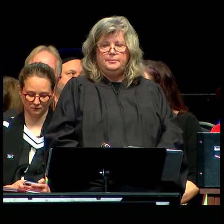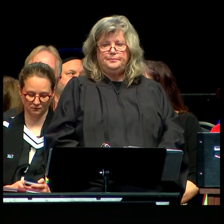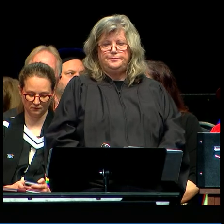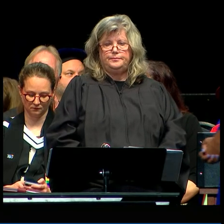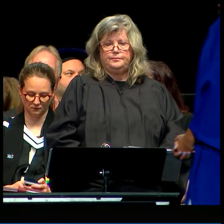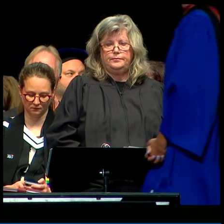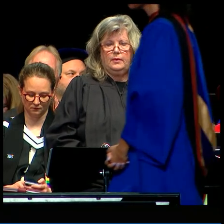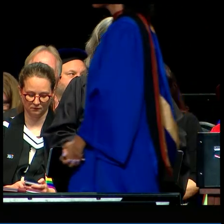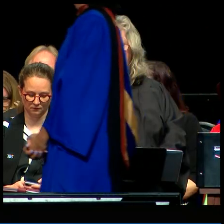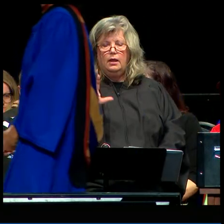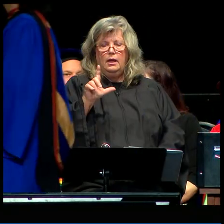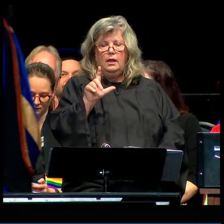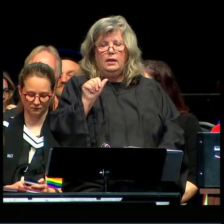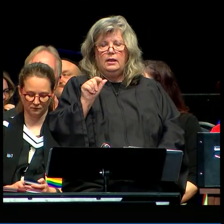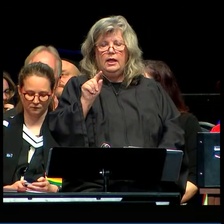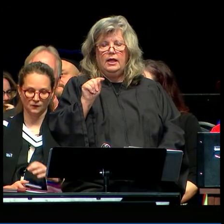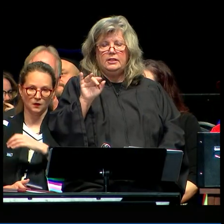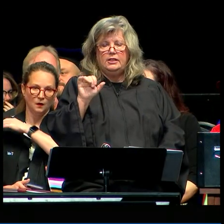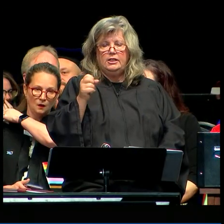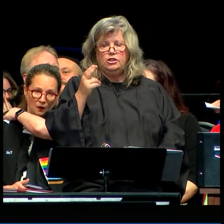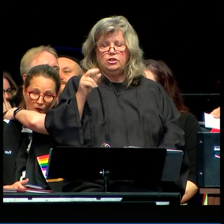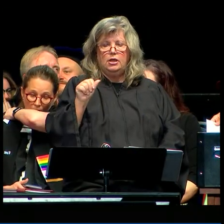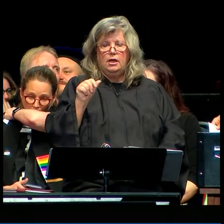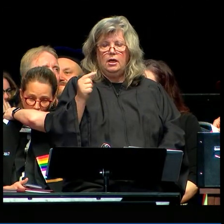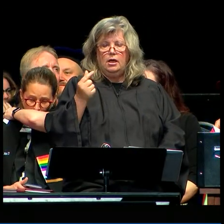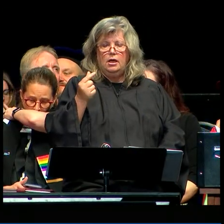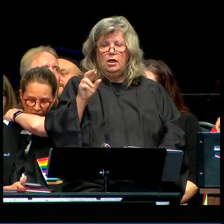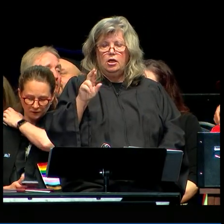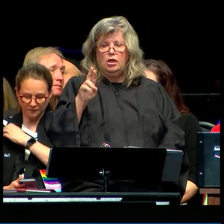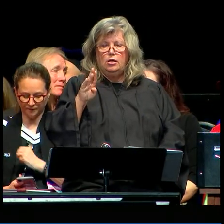Leticia Gerbic, with distinction.